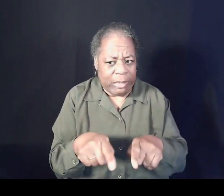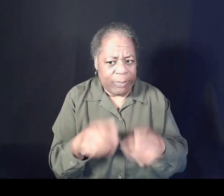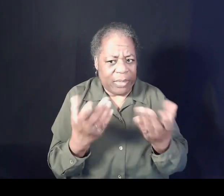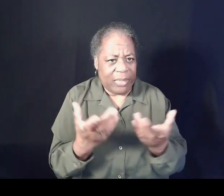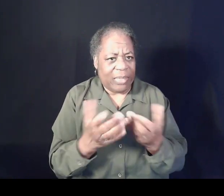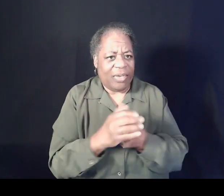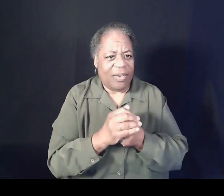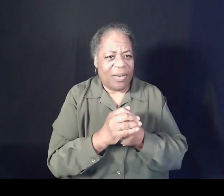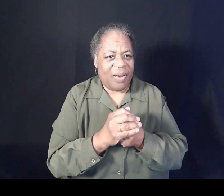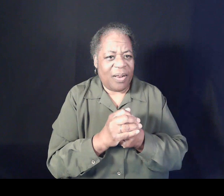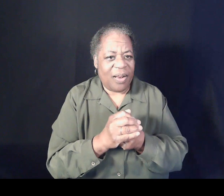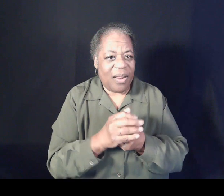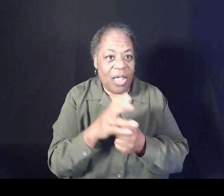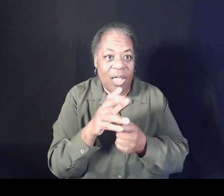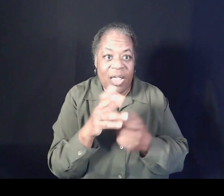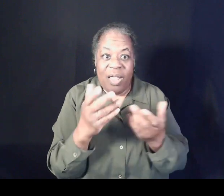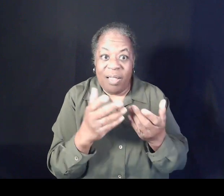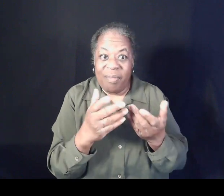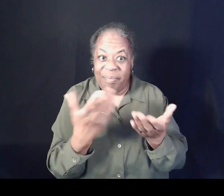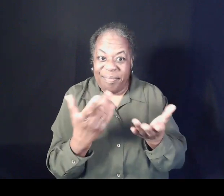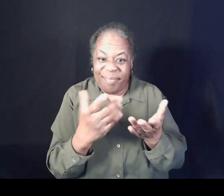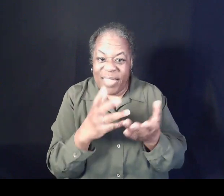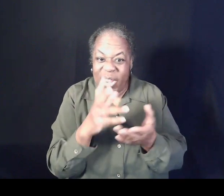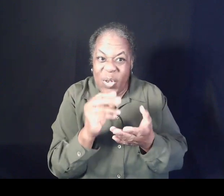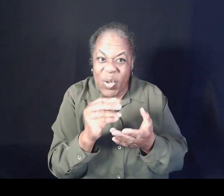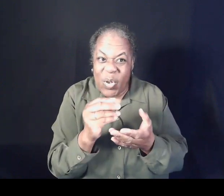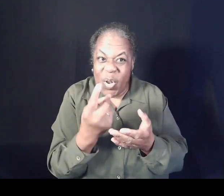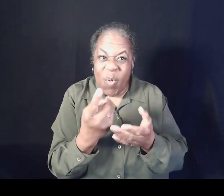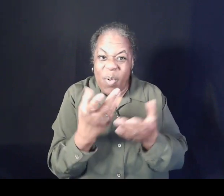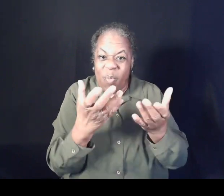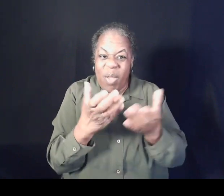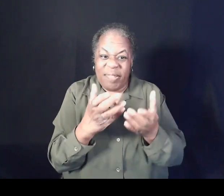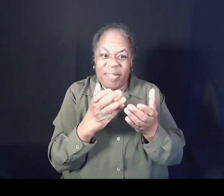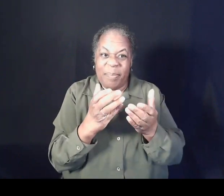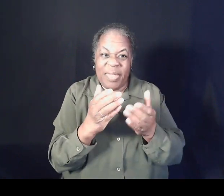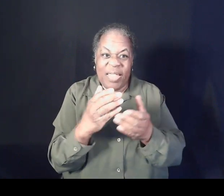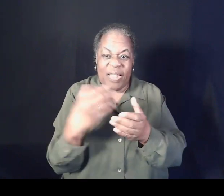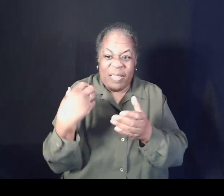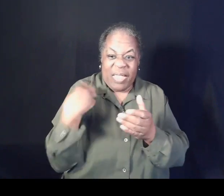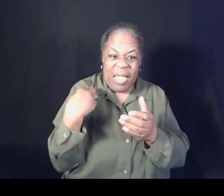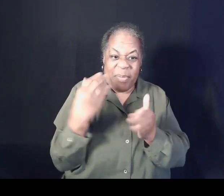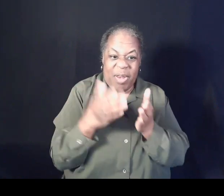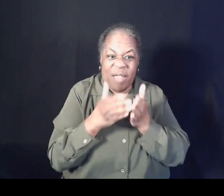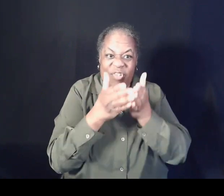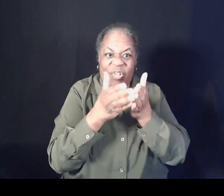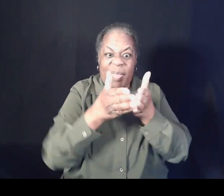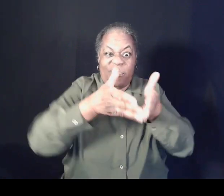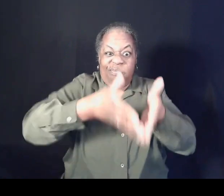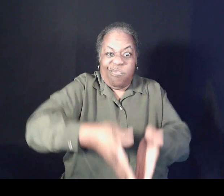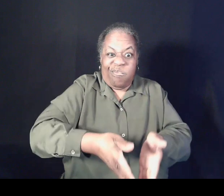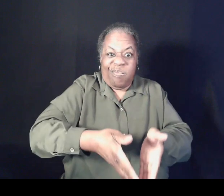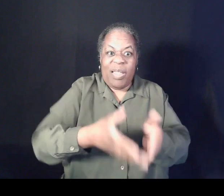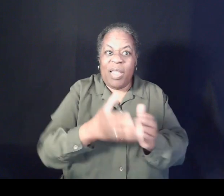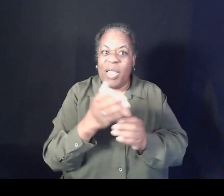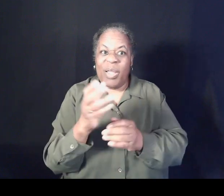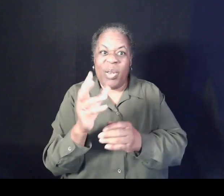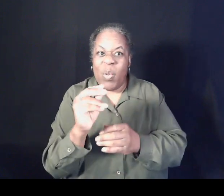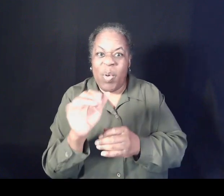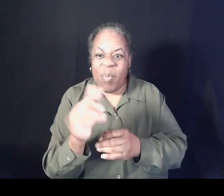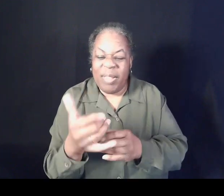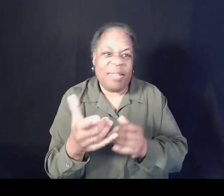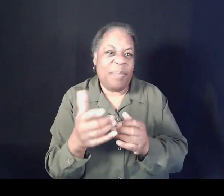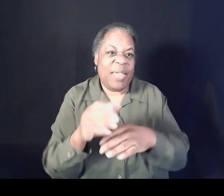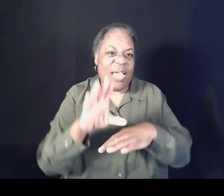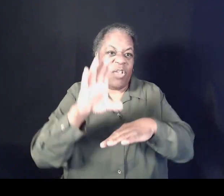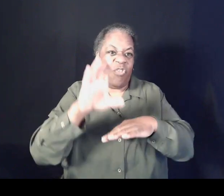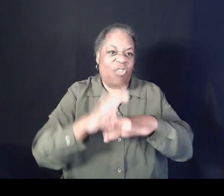Just like how no one wants to be the captain of a ship that goes down, no one wants to be on the committee that finds the wrong person. Early